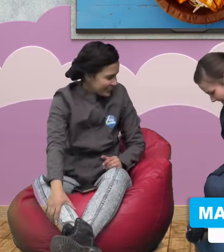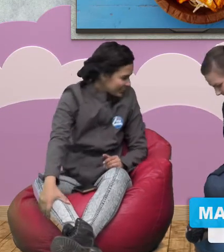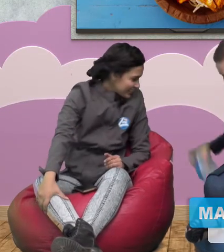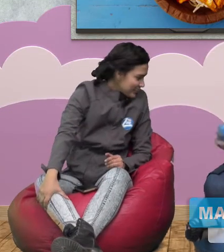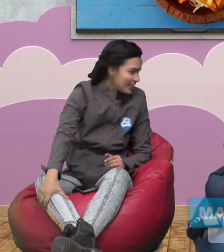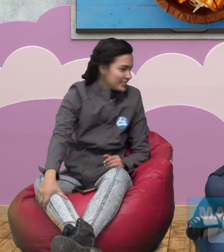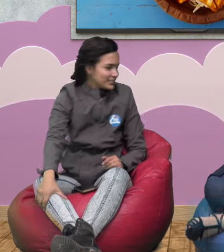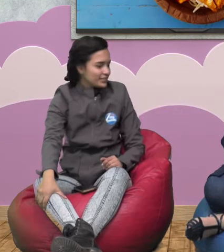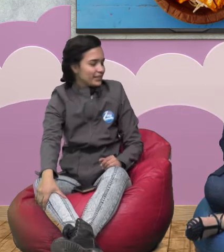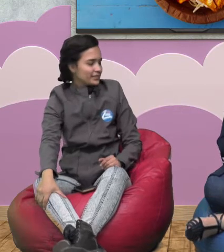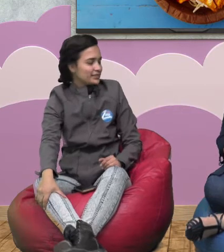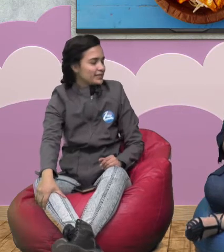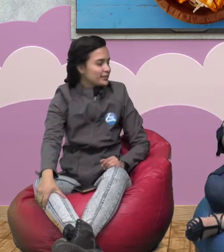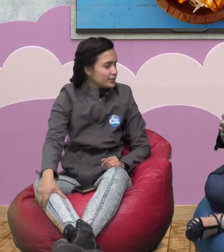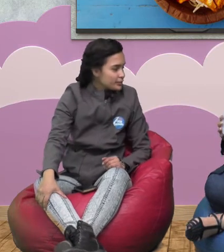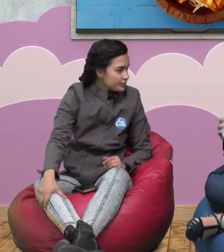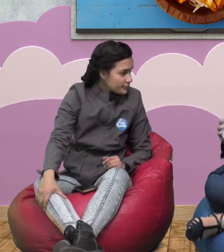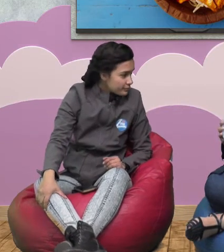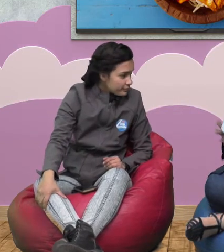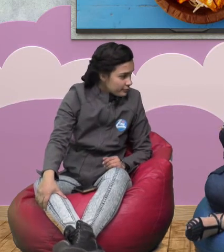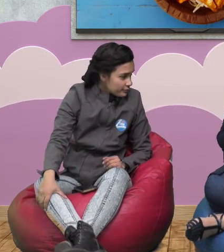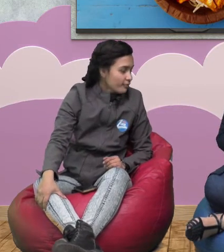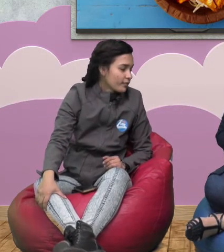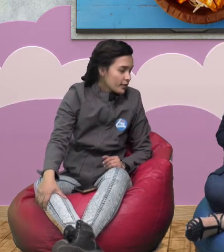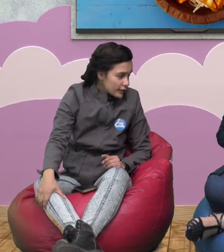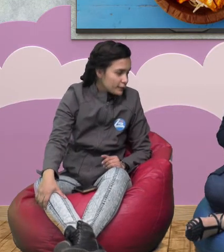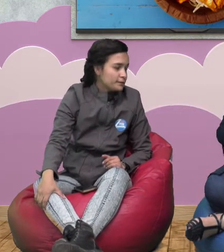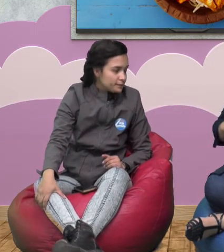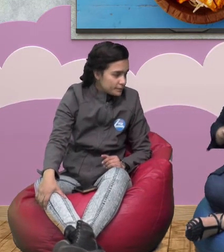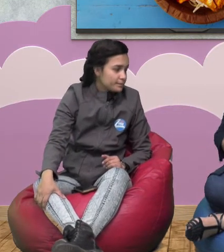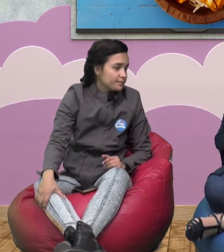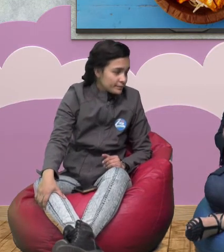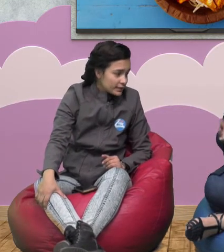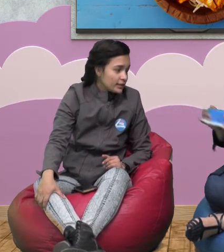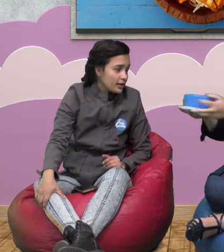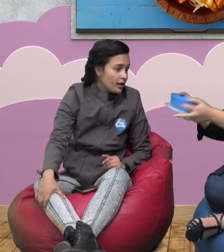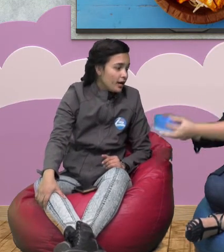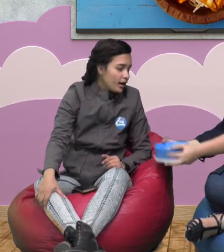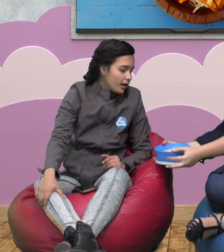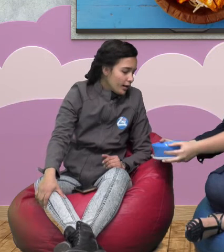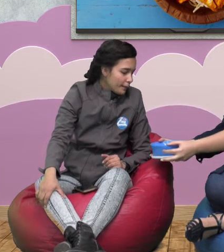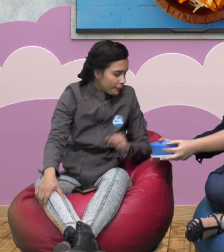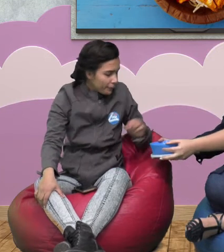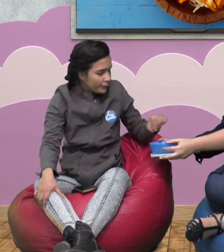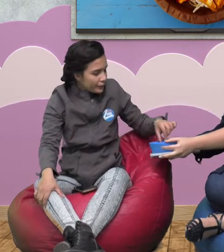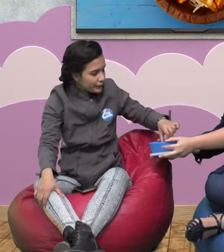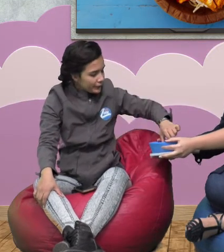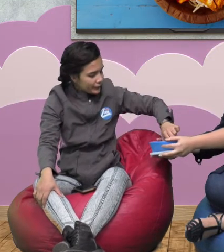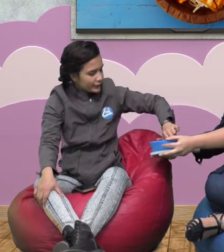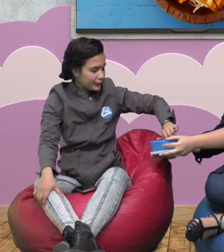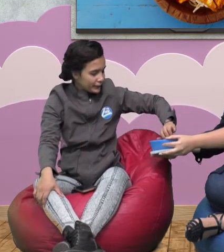my sandwich. Yes. I got my lunchbox. And in it, you may take half a